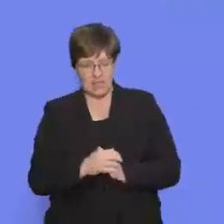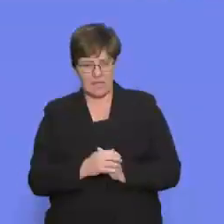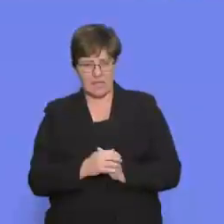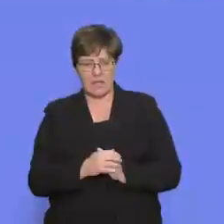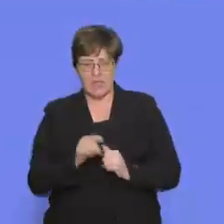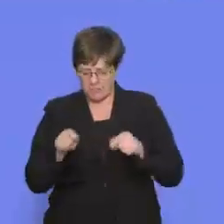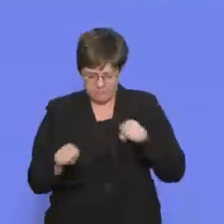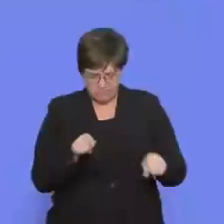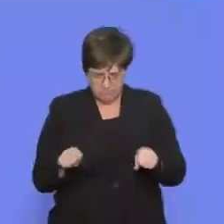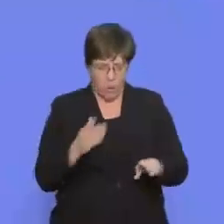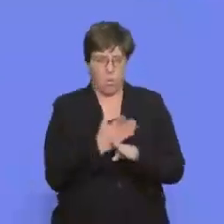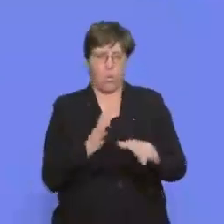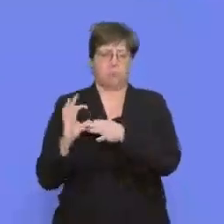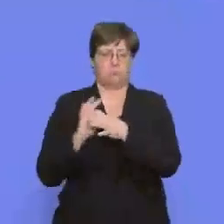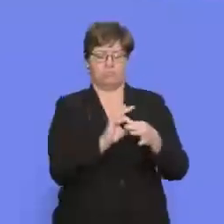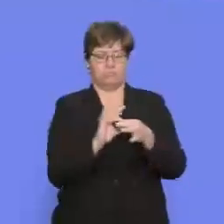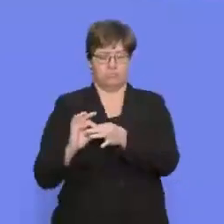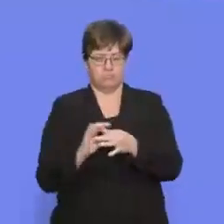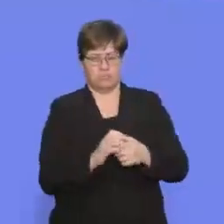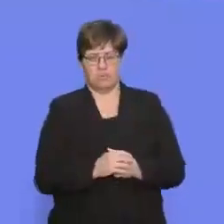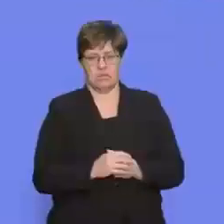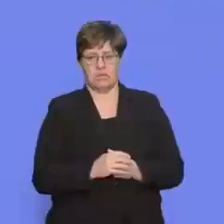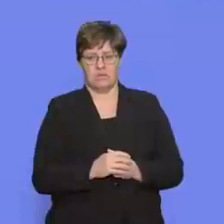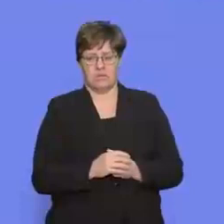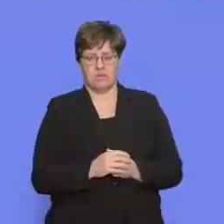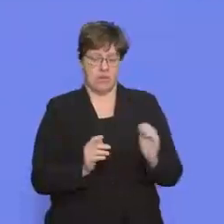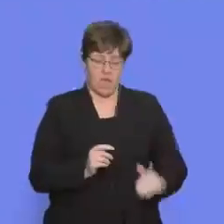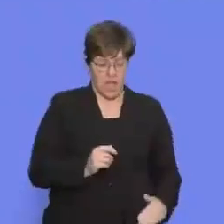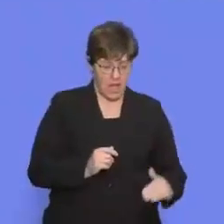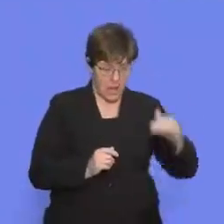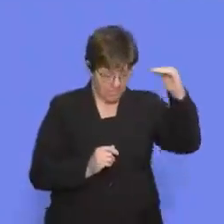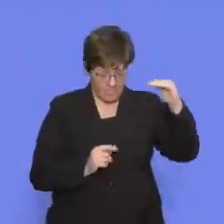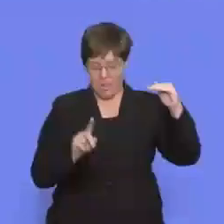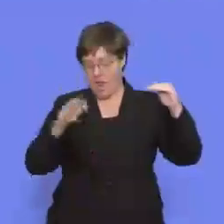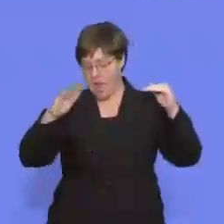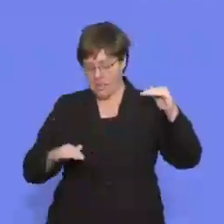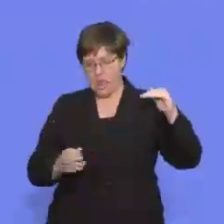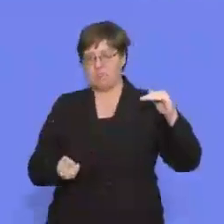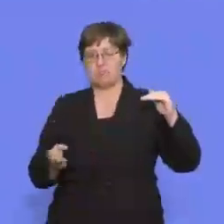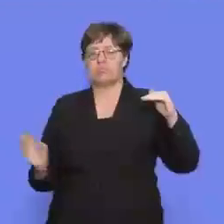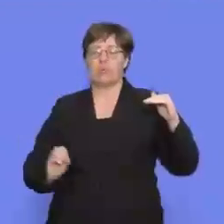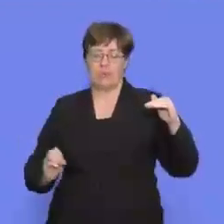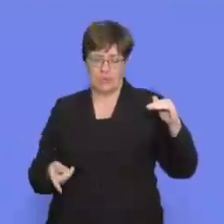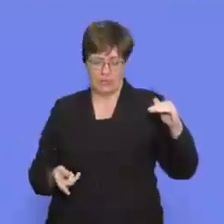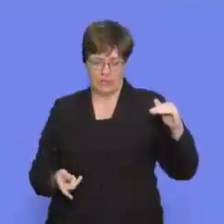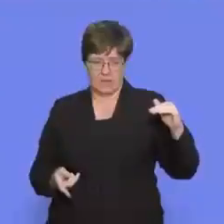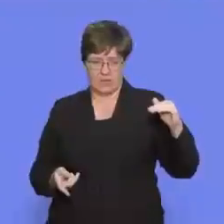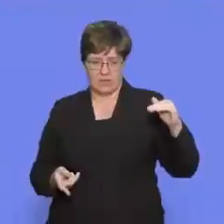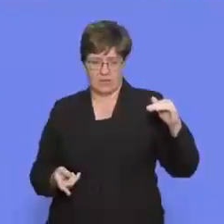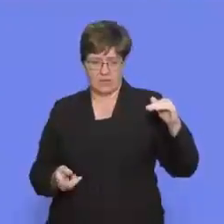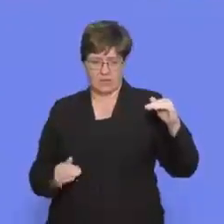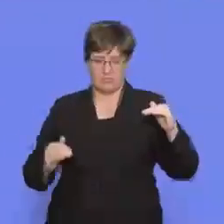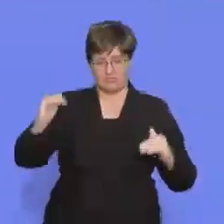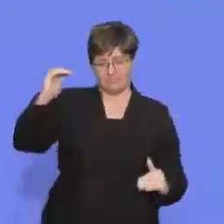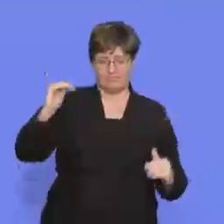two hormones. The other one makes the secretion to be high and then the secretion is going down.